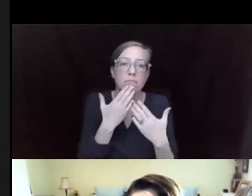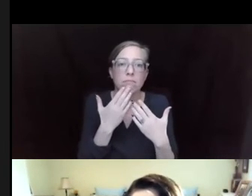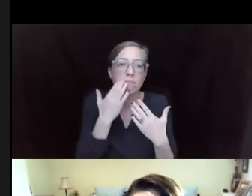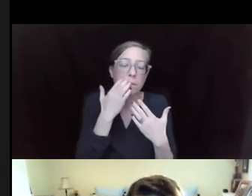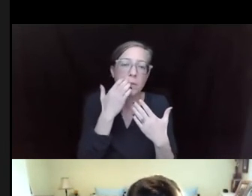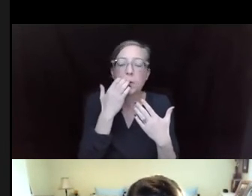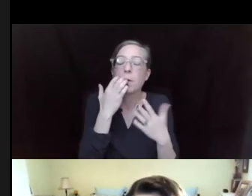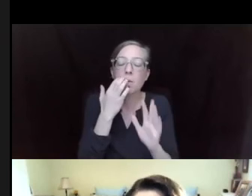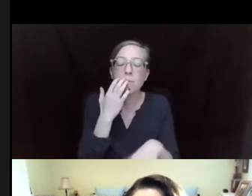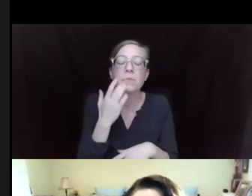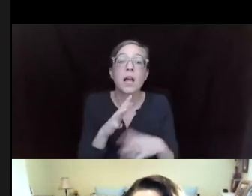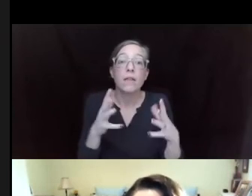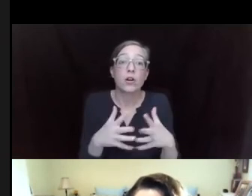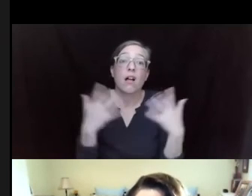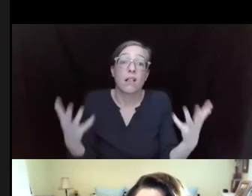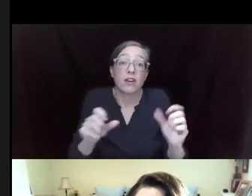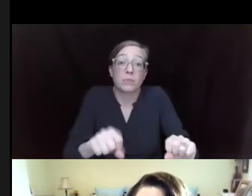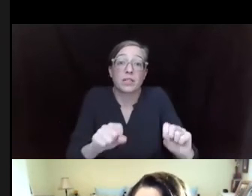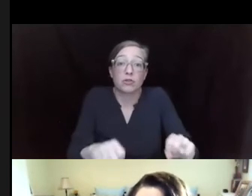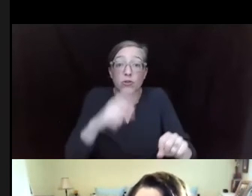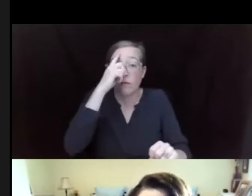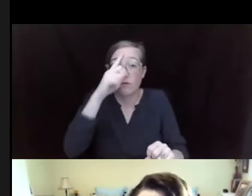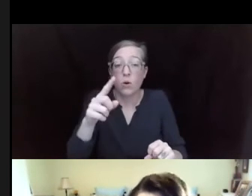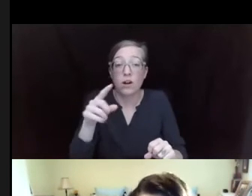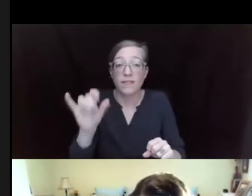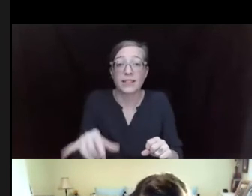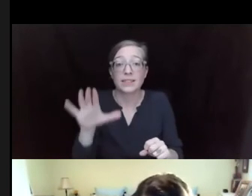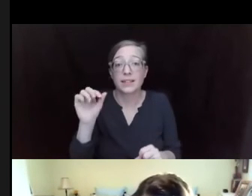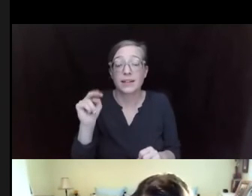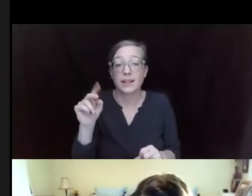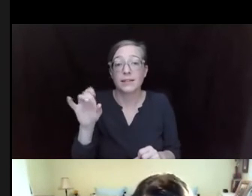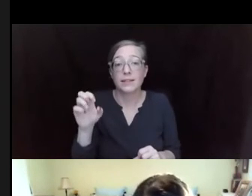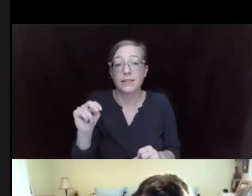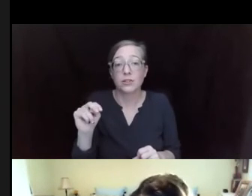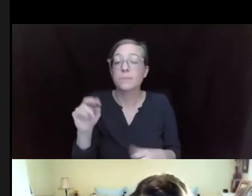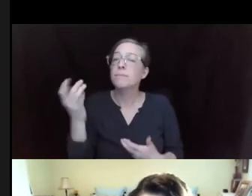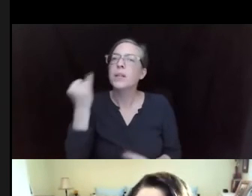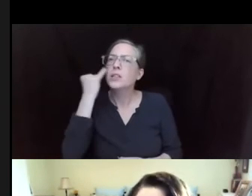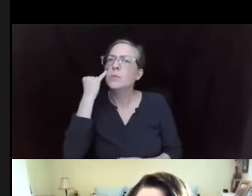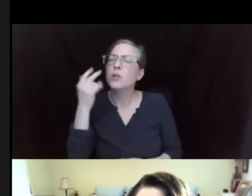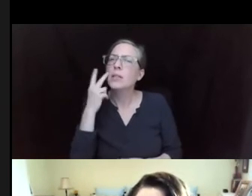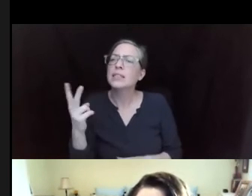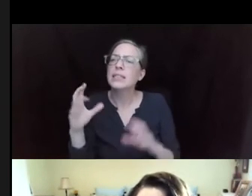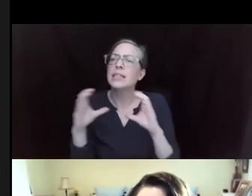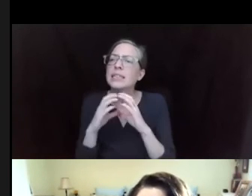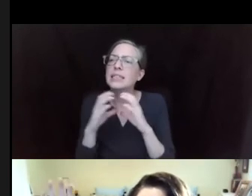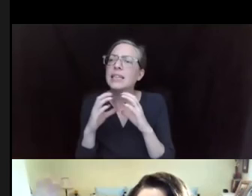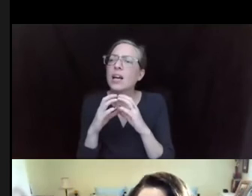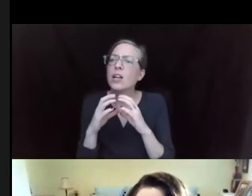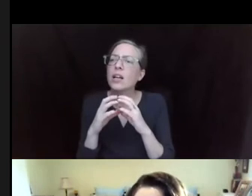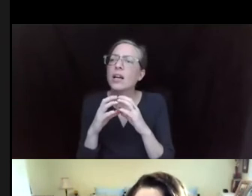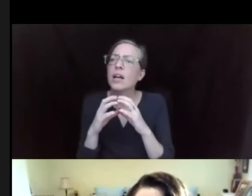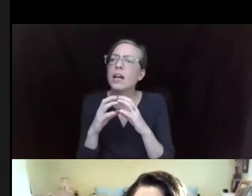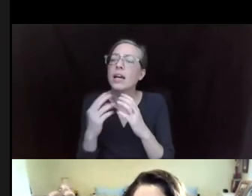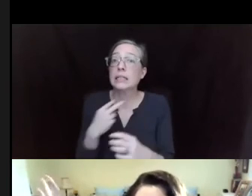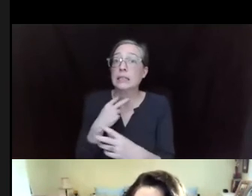electrokinetic condition for identifying cells. Like if I see a cell in a given device and it's trapping at 500 volts, once I